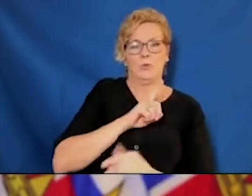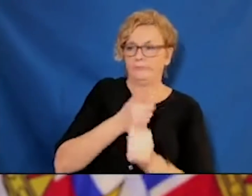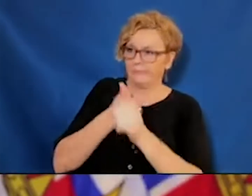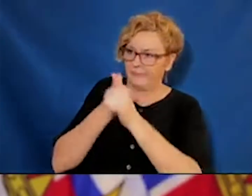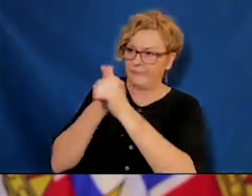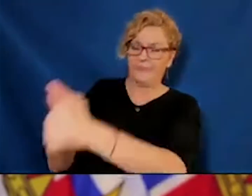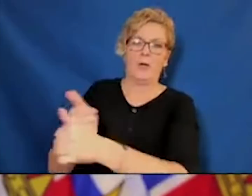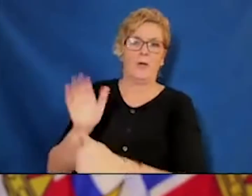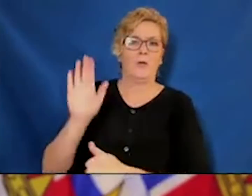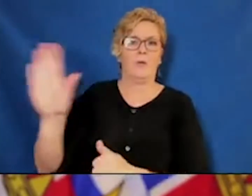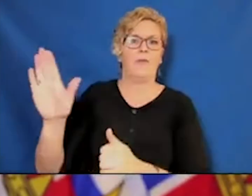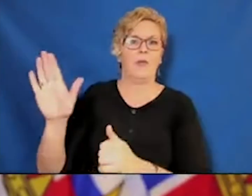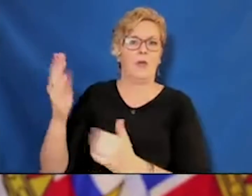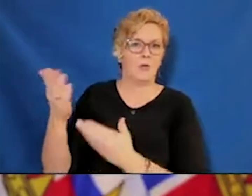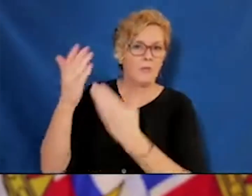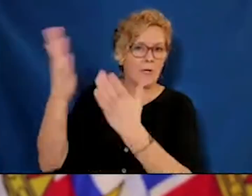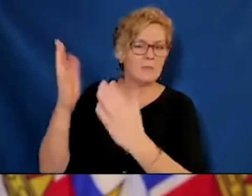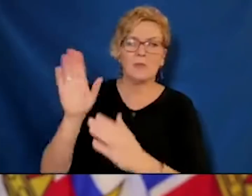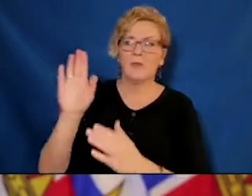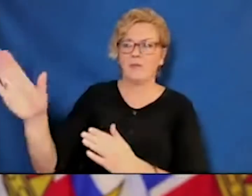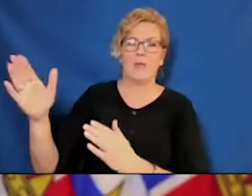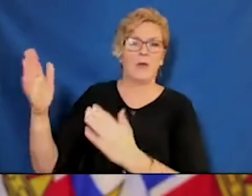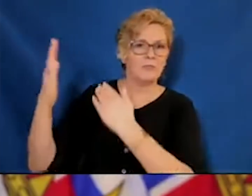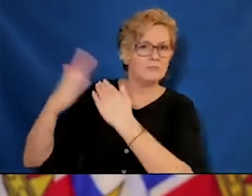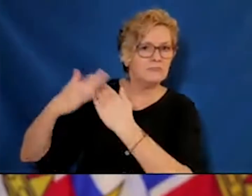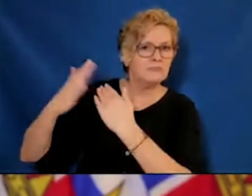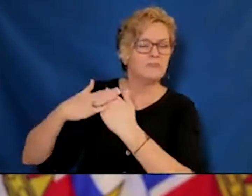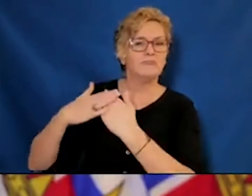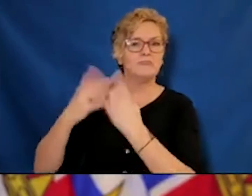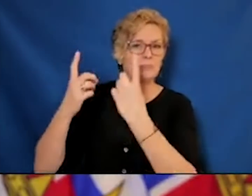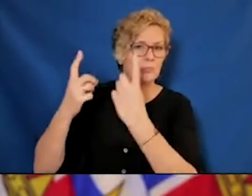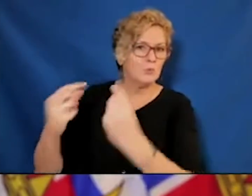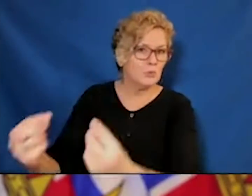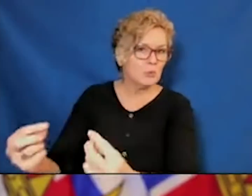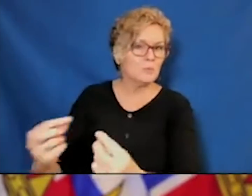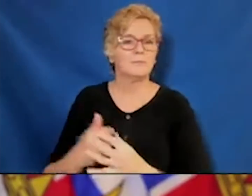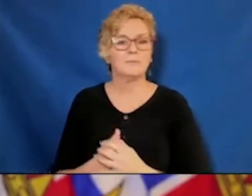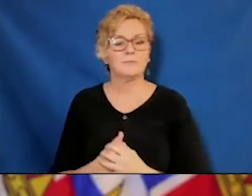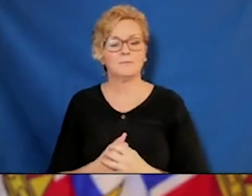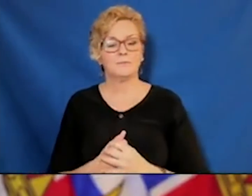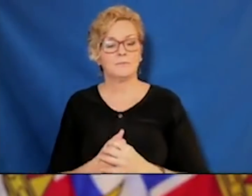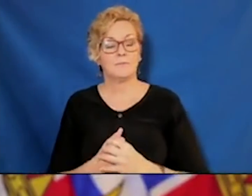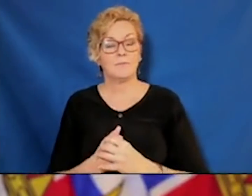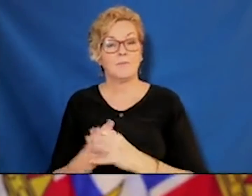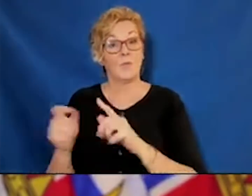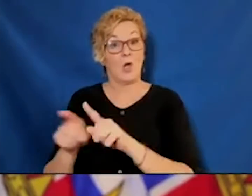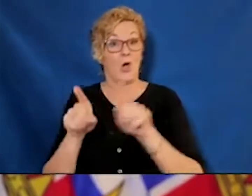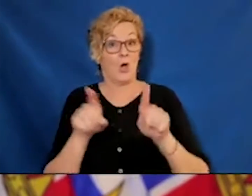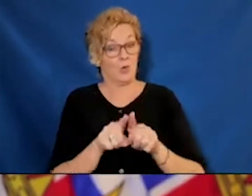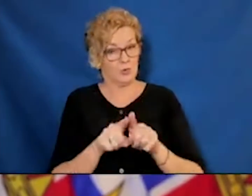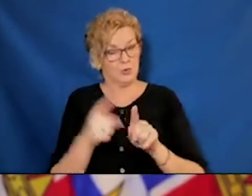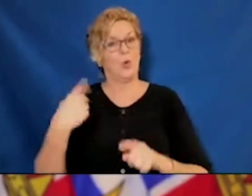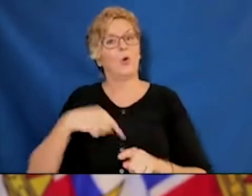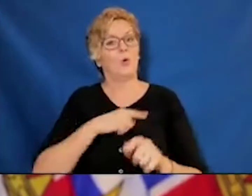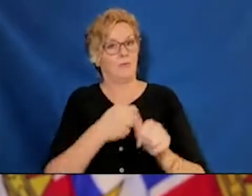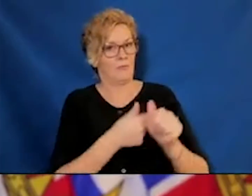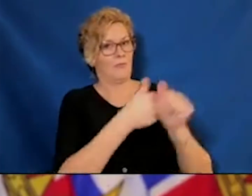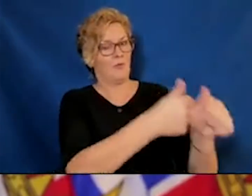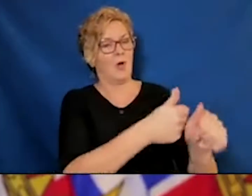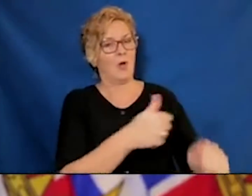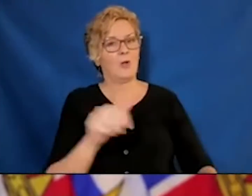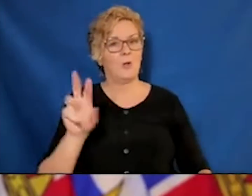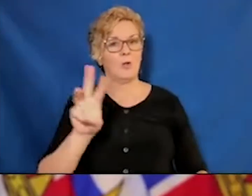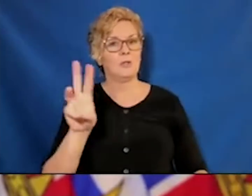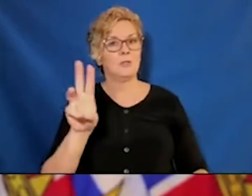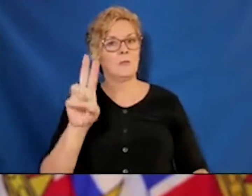and recommendations come from in Canada. As well, here we reviewed the WHO SAGE Committee